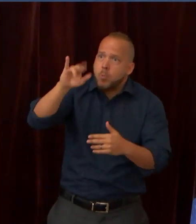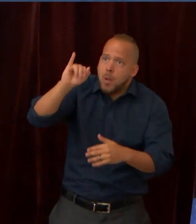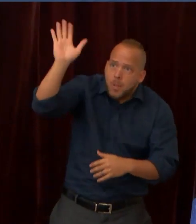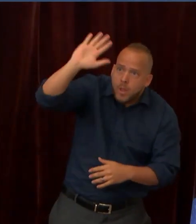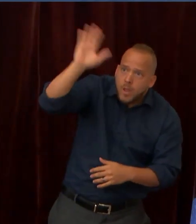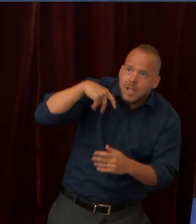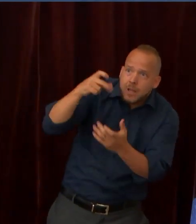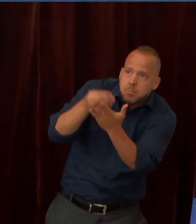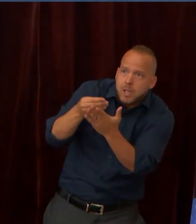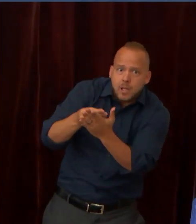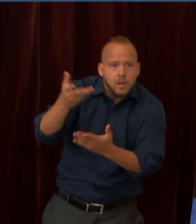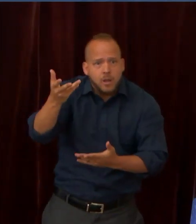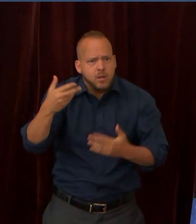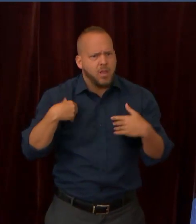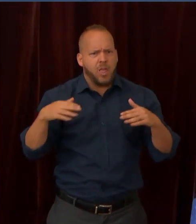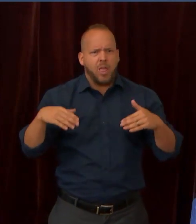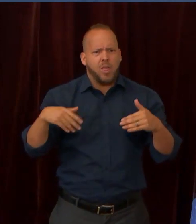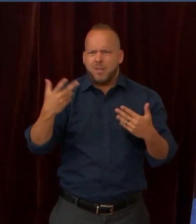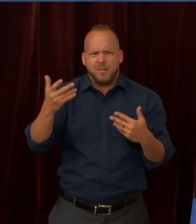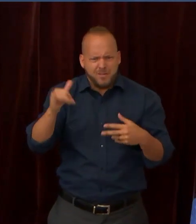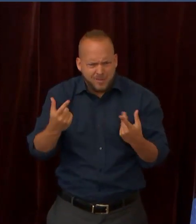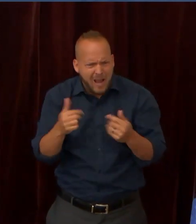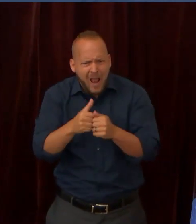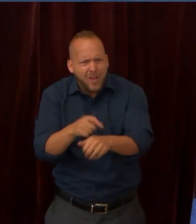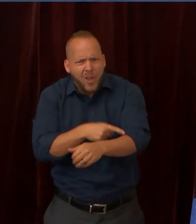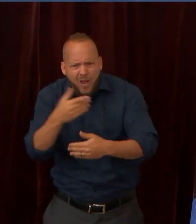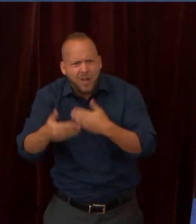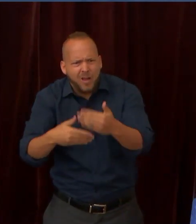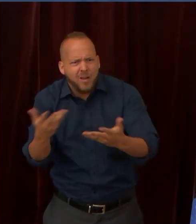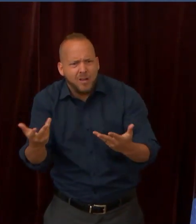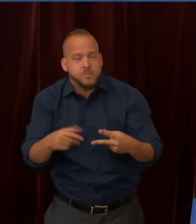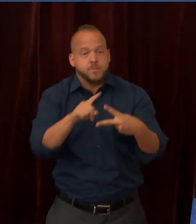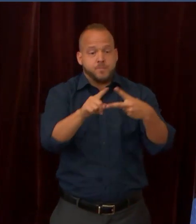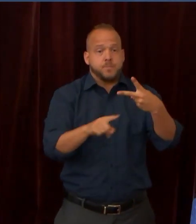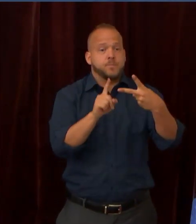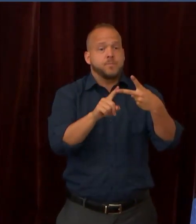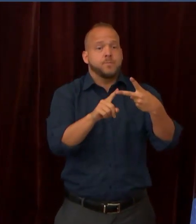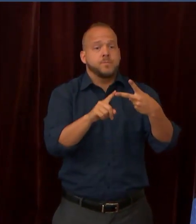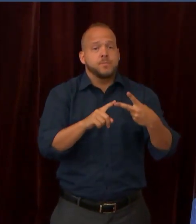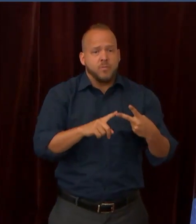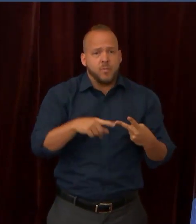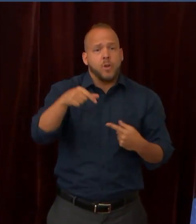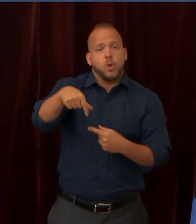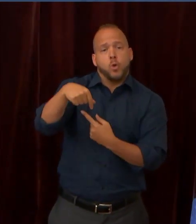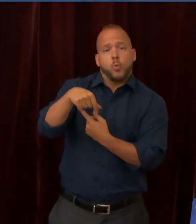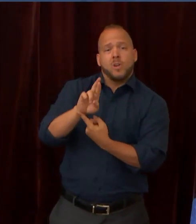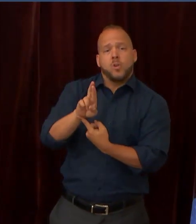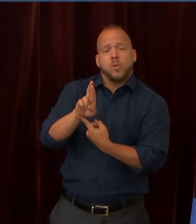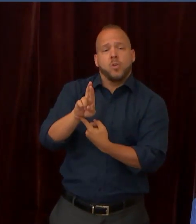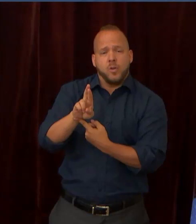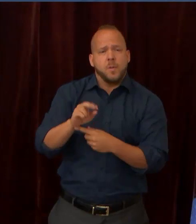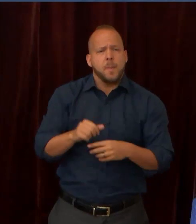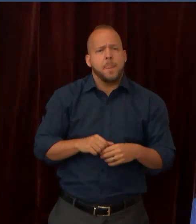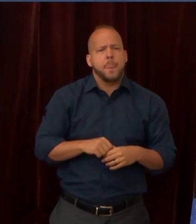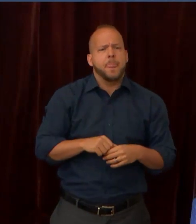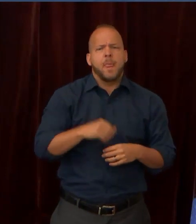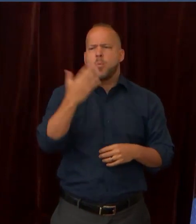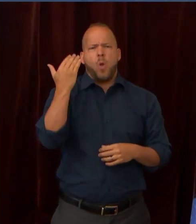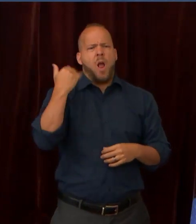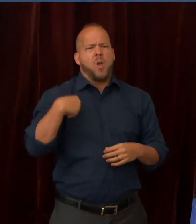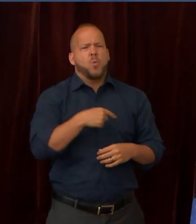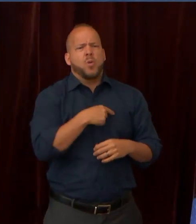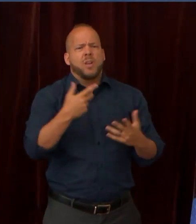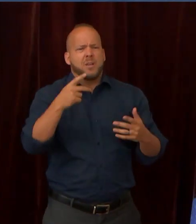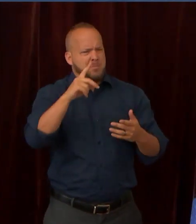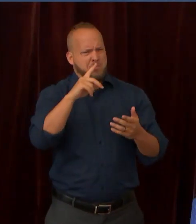considering the First Amendment protections of religion in the Constitution, why do you feel that you have the authority to regulate religious services